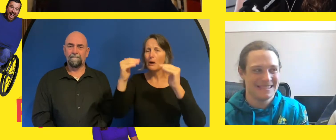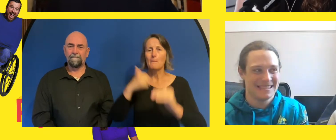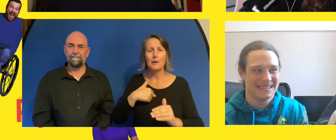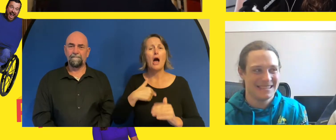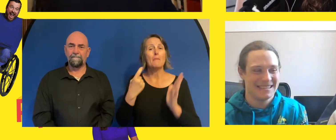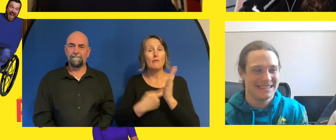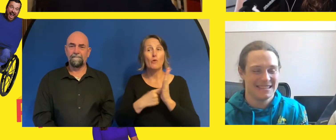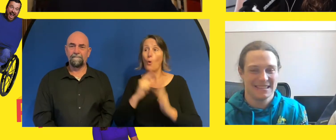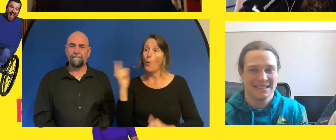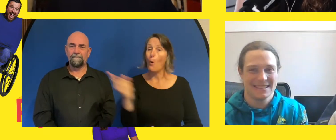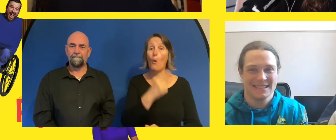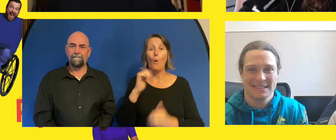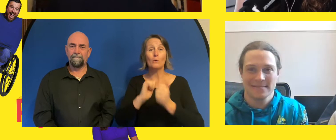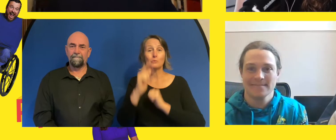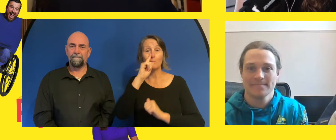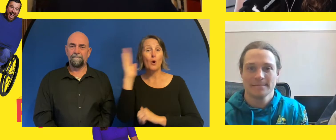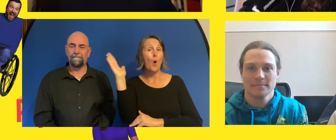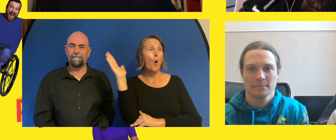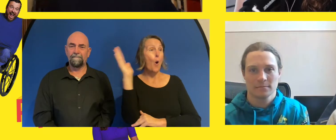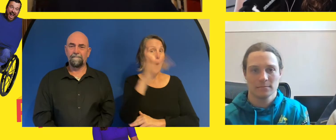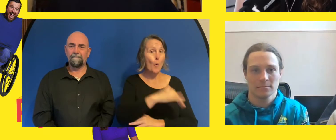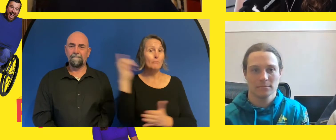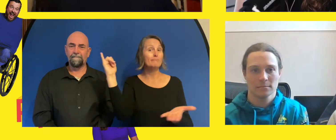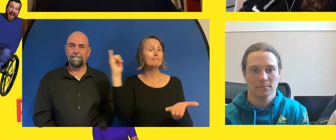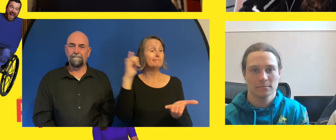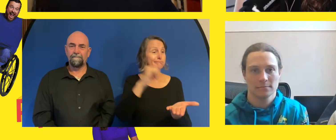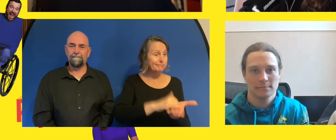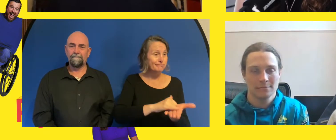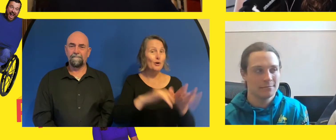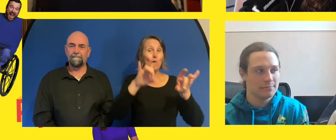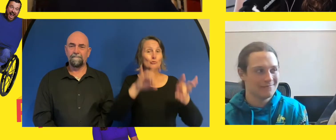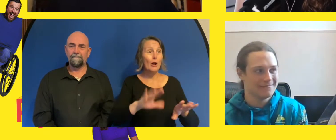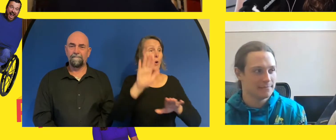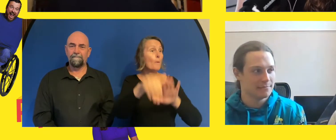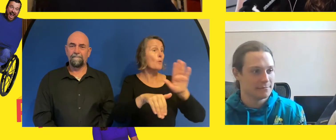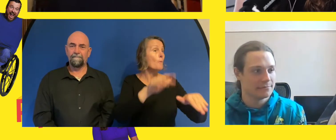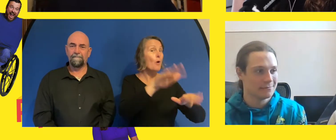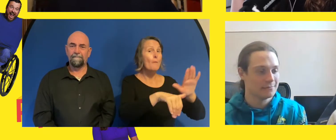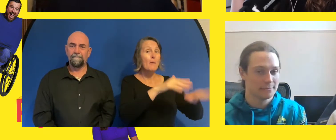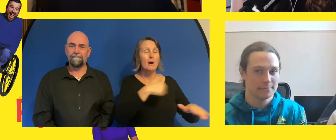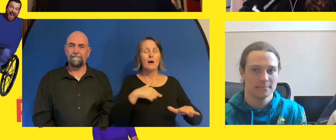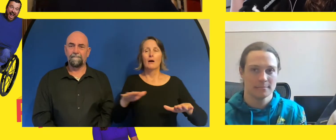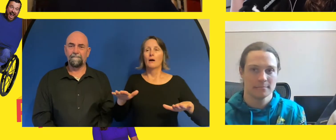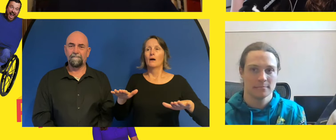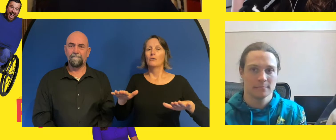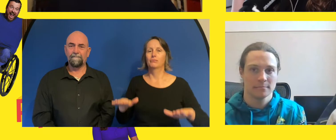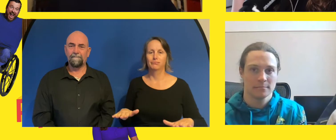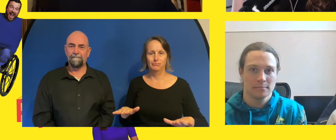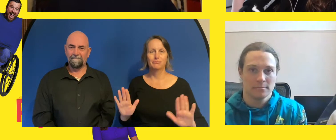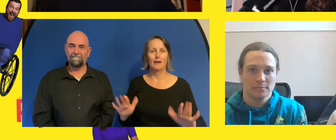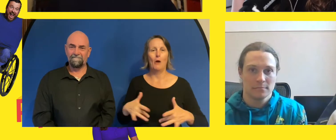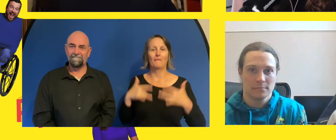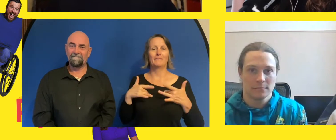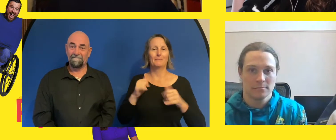because, it's just so many crazy things going on in the world. And I can't wait to deliver these guys back to their families too, because, more than